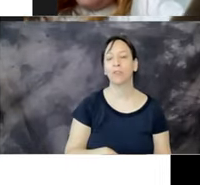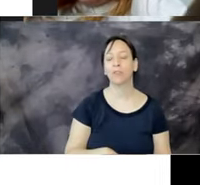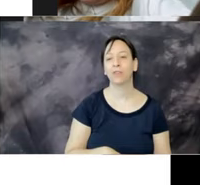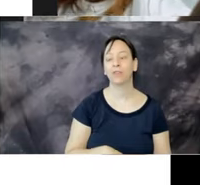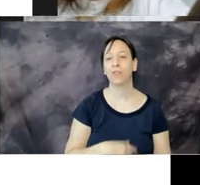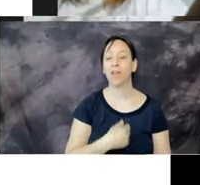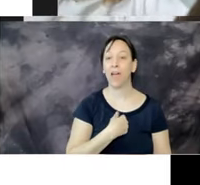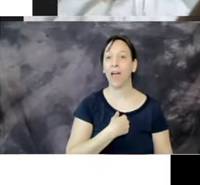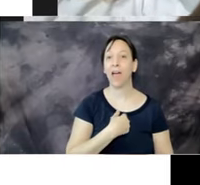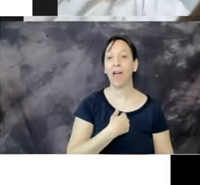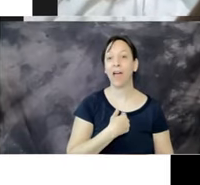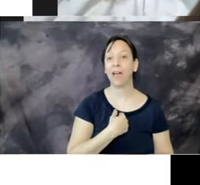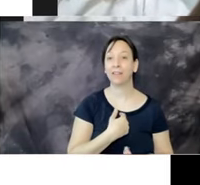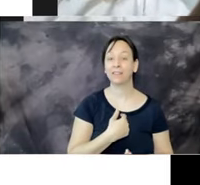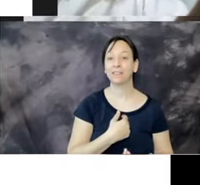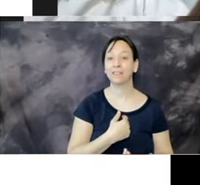people that